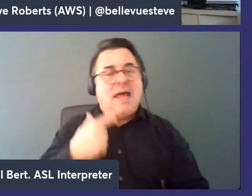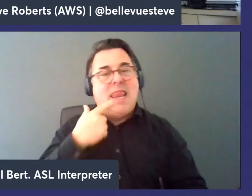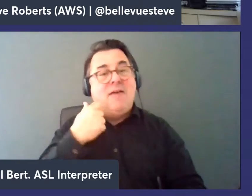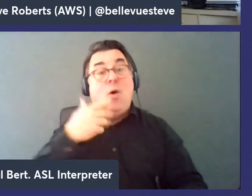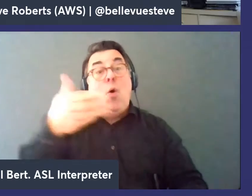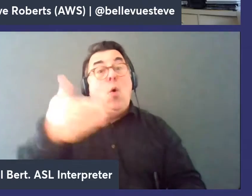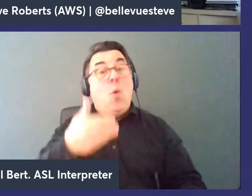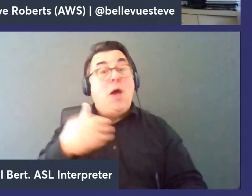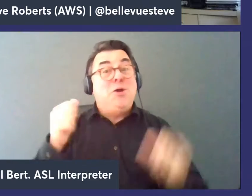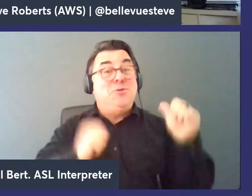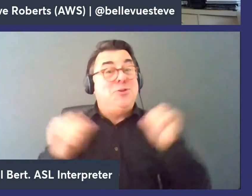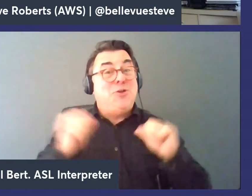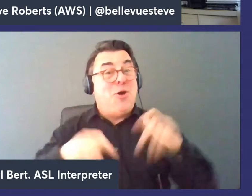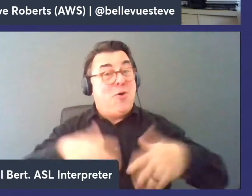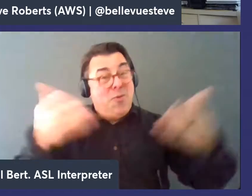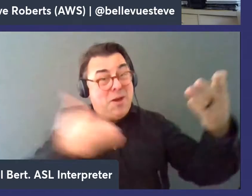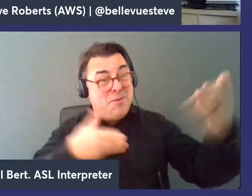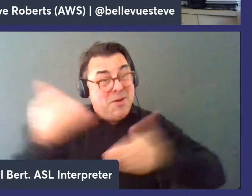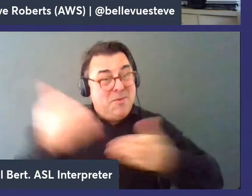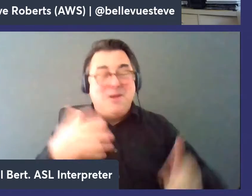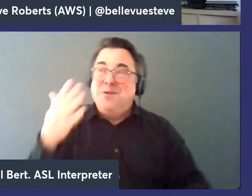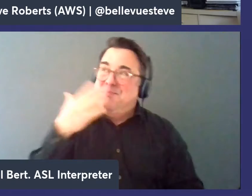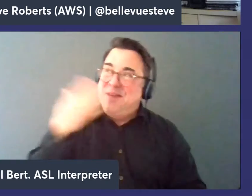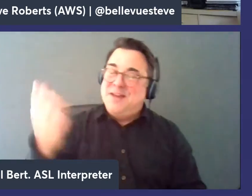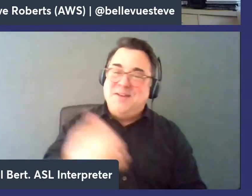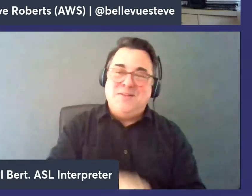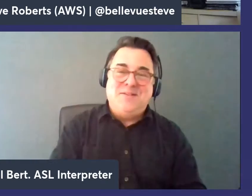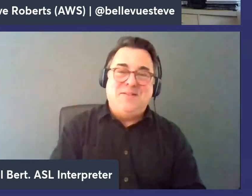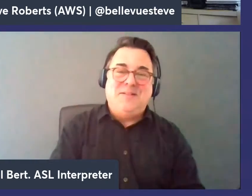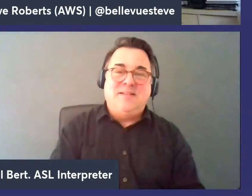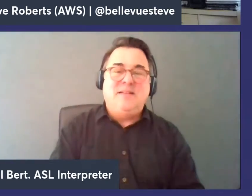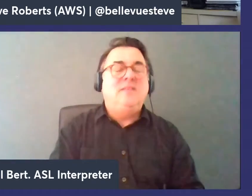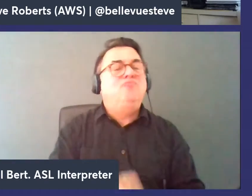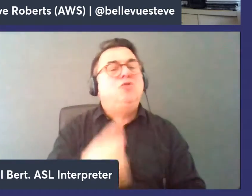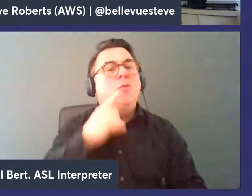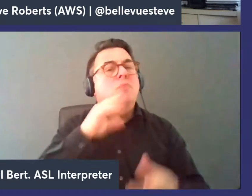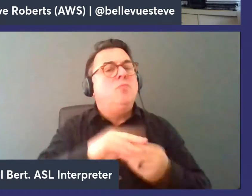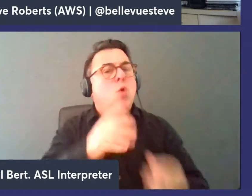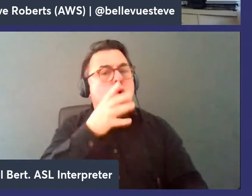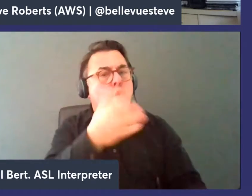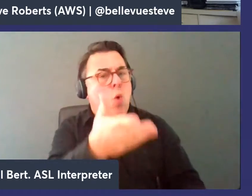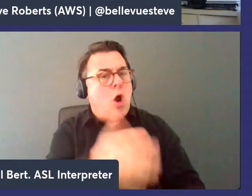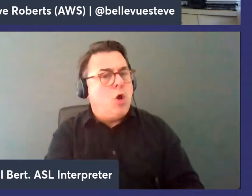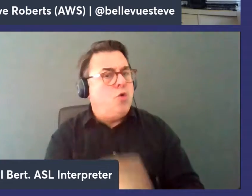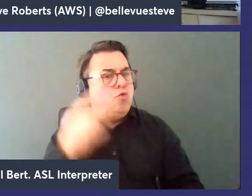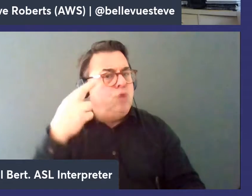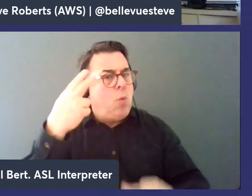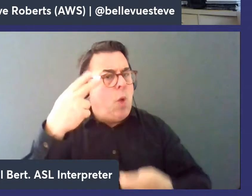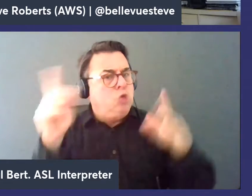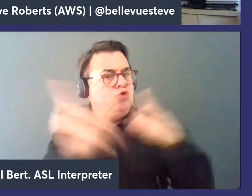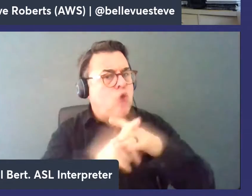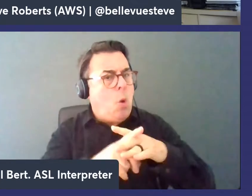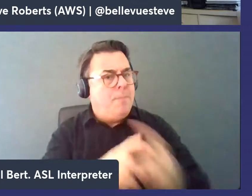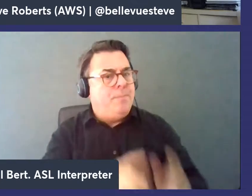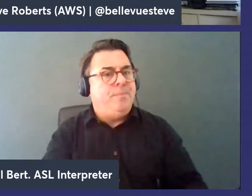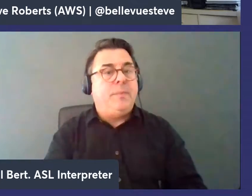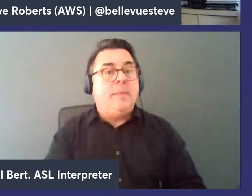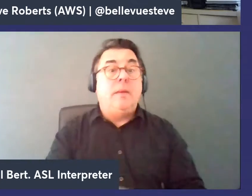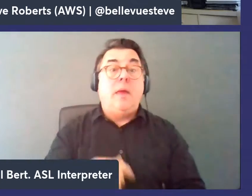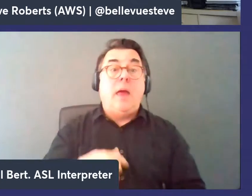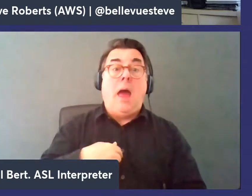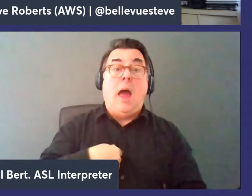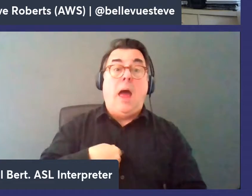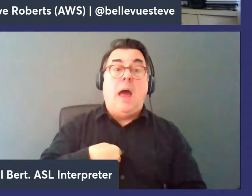Welcome to the show, Mike. Welcome. Thank you. Tell us a little bit about yourself. Who are you? Why are you here? Well, I'm